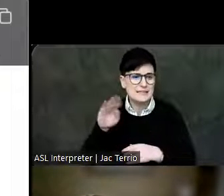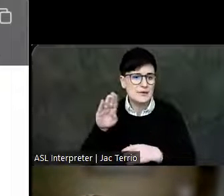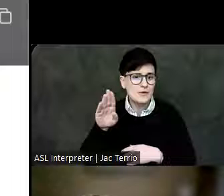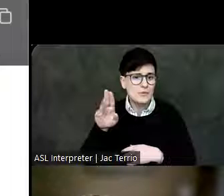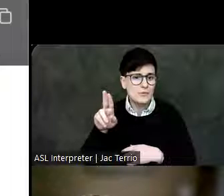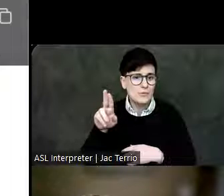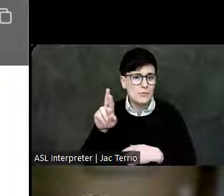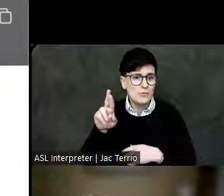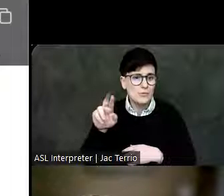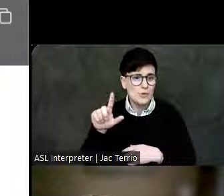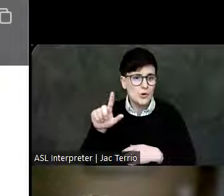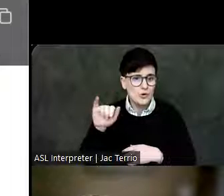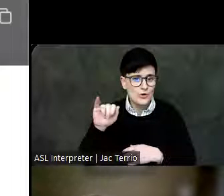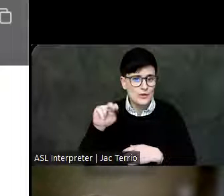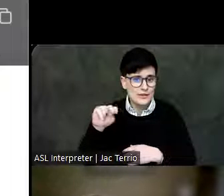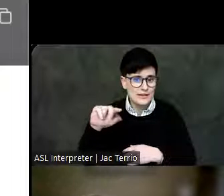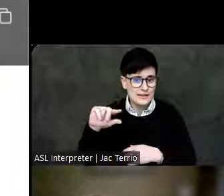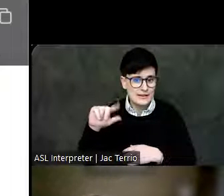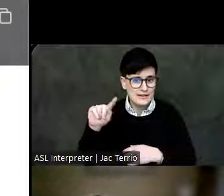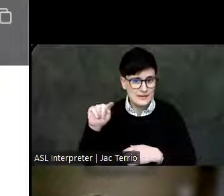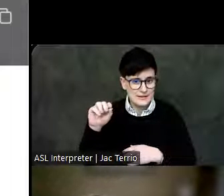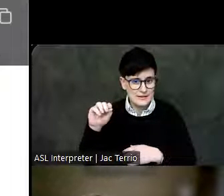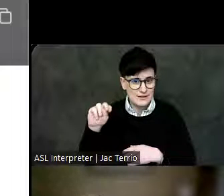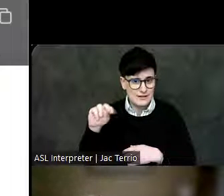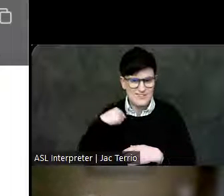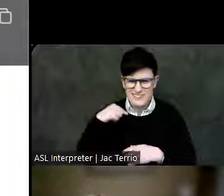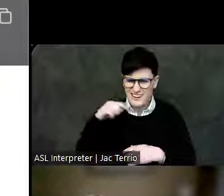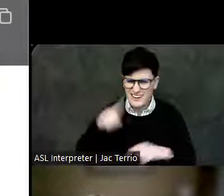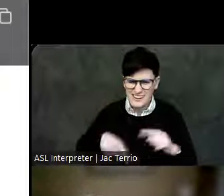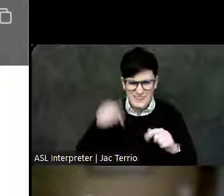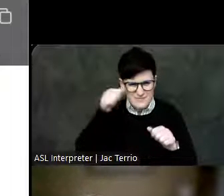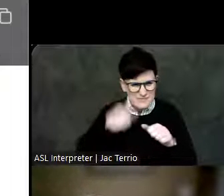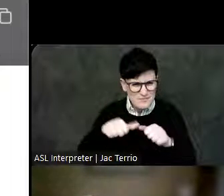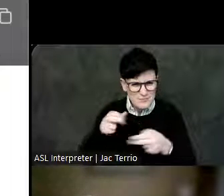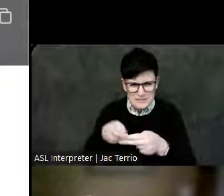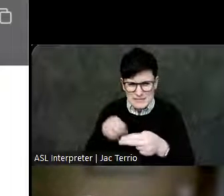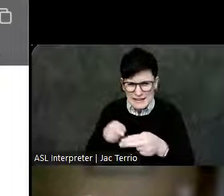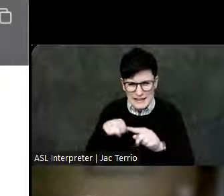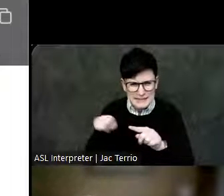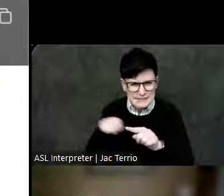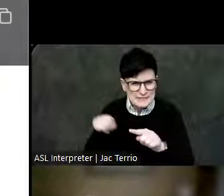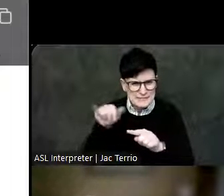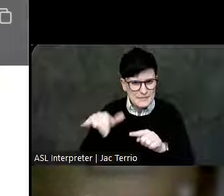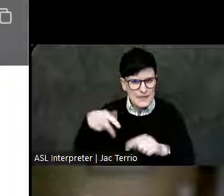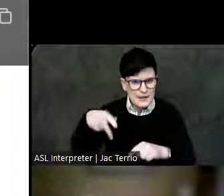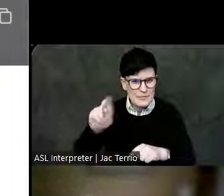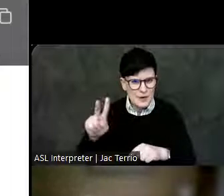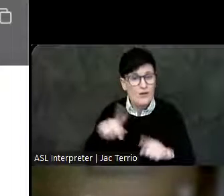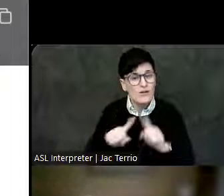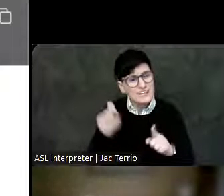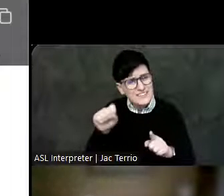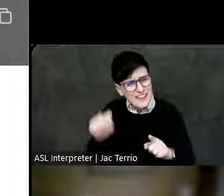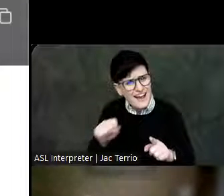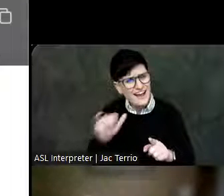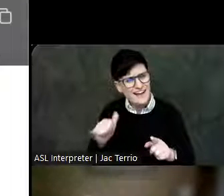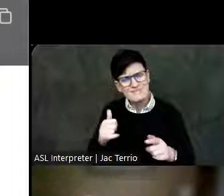Burlington, and I can't remember the park's name right now. But no, I mean, that's been, I think, a big issue for us is